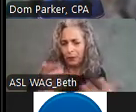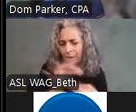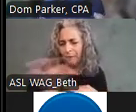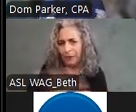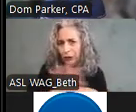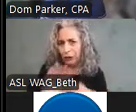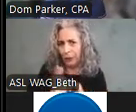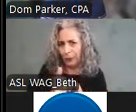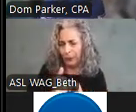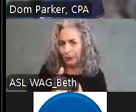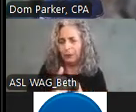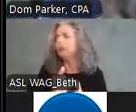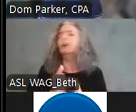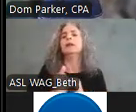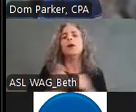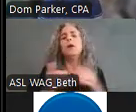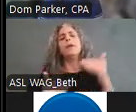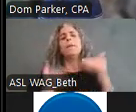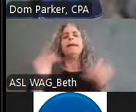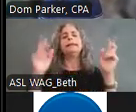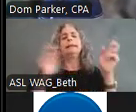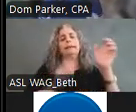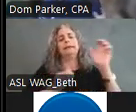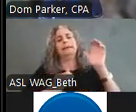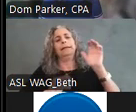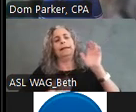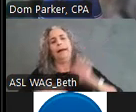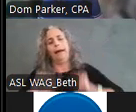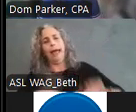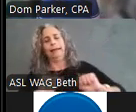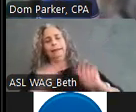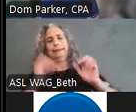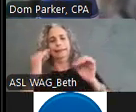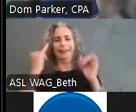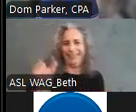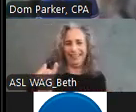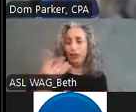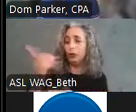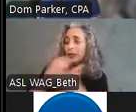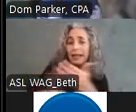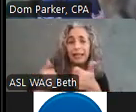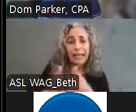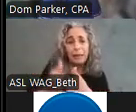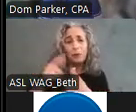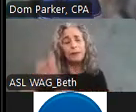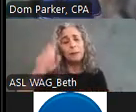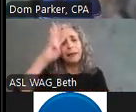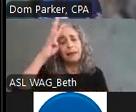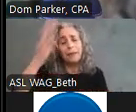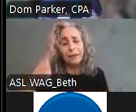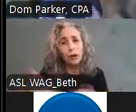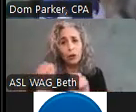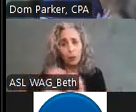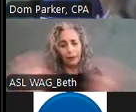to say is with this balancing act idea, when we're designing a game, we have to be really innovative and clear